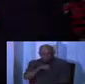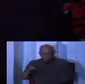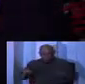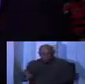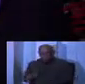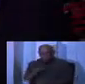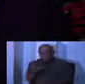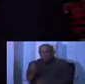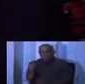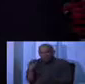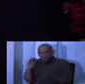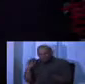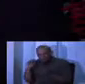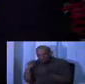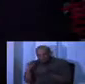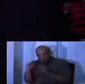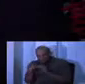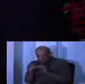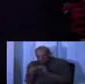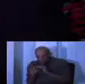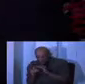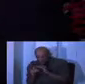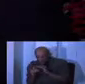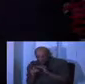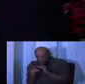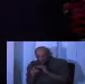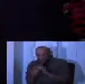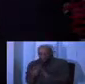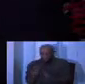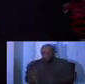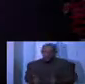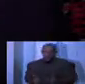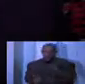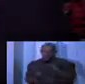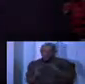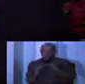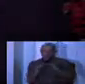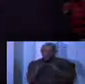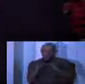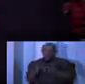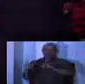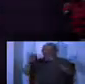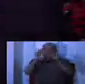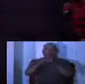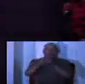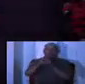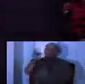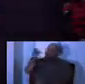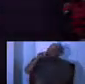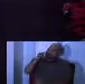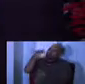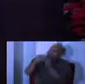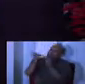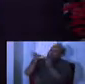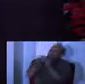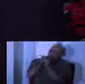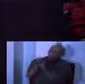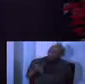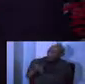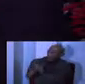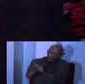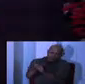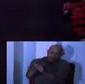anything less than that, we are not living up to the standards of the one that calls us to follow this